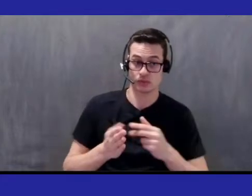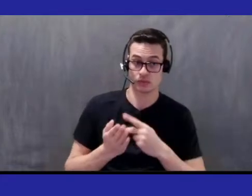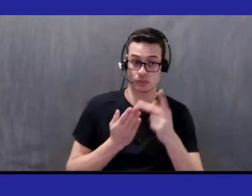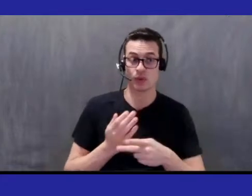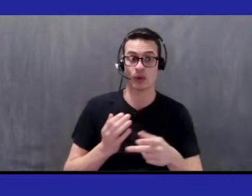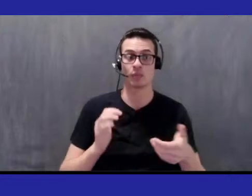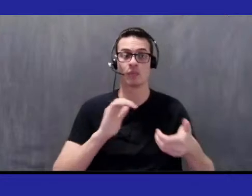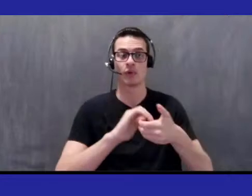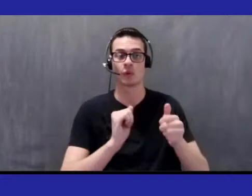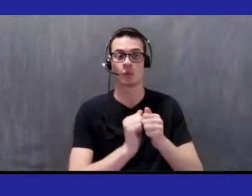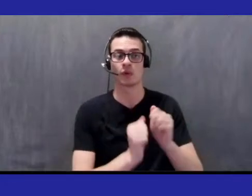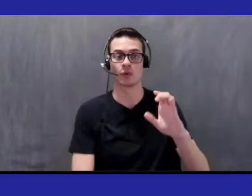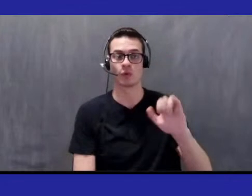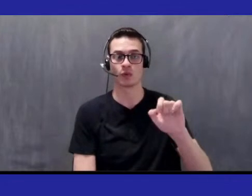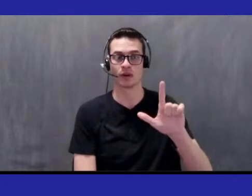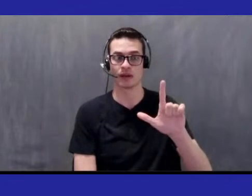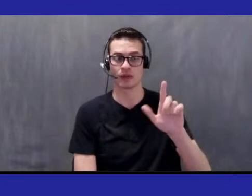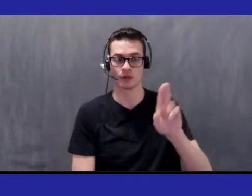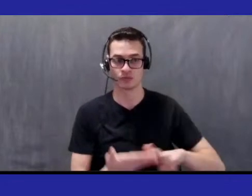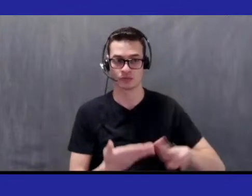University.